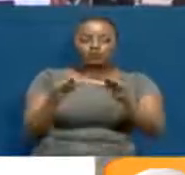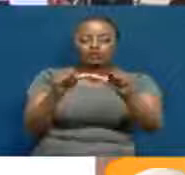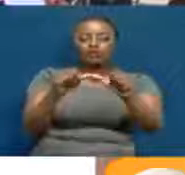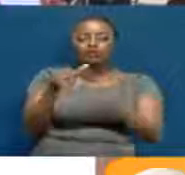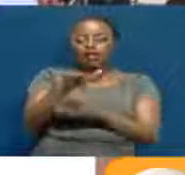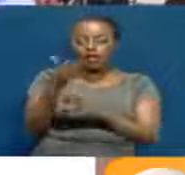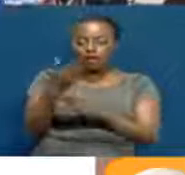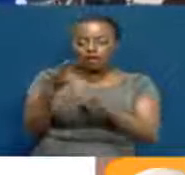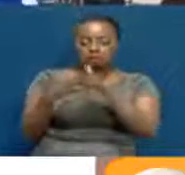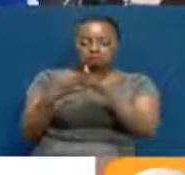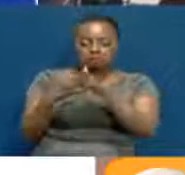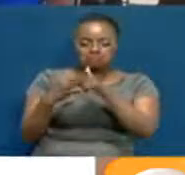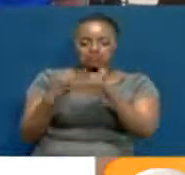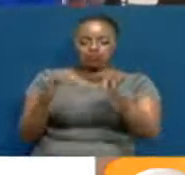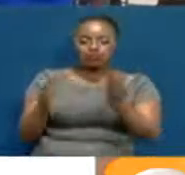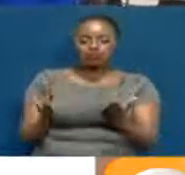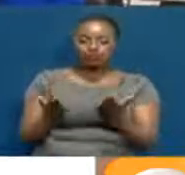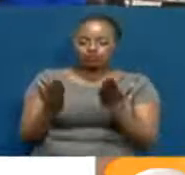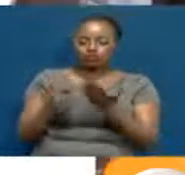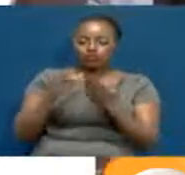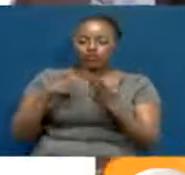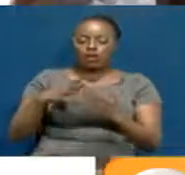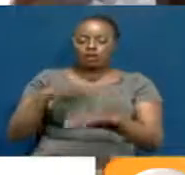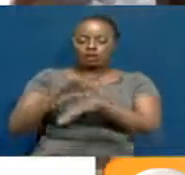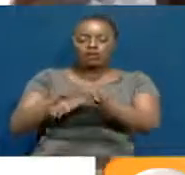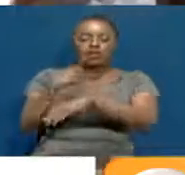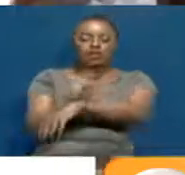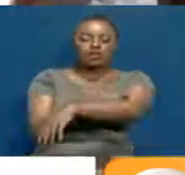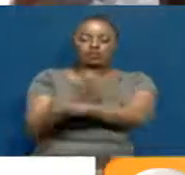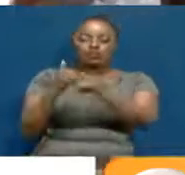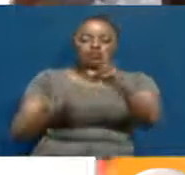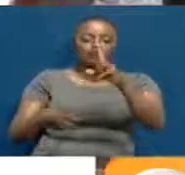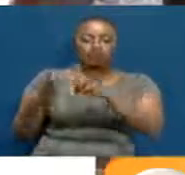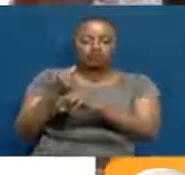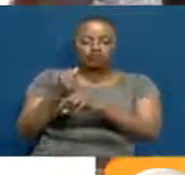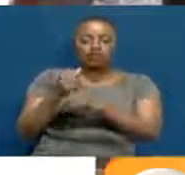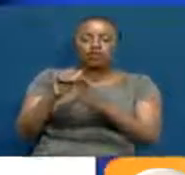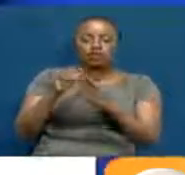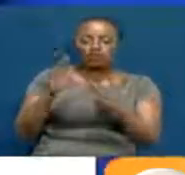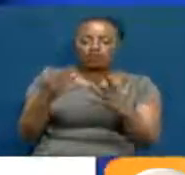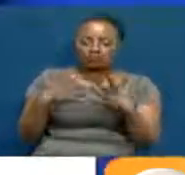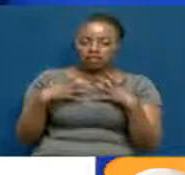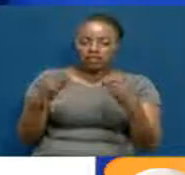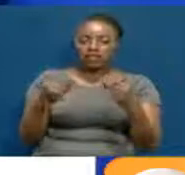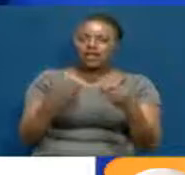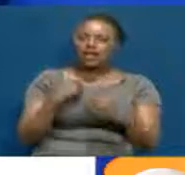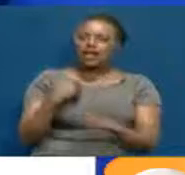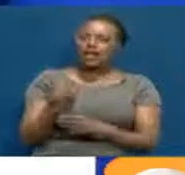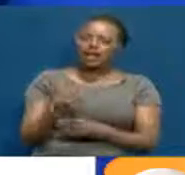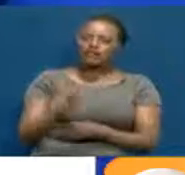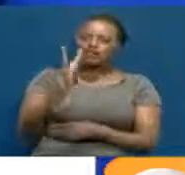Nairobi County, as it seeks to boost vaccination numbers in the country in a bid to achieve herd immunity. Tuko na watu